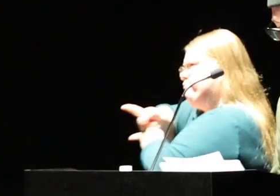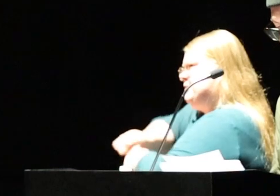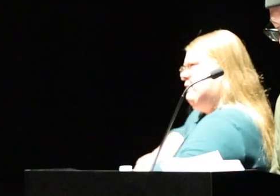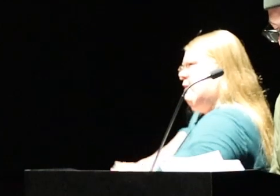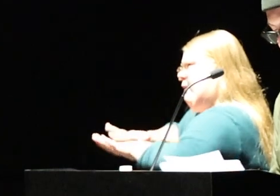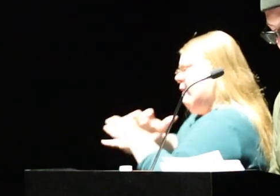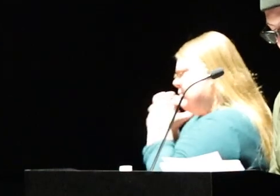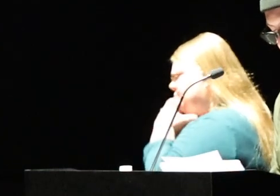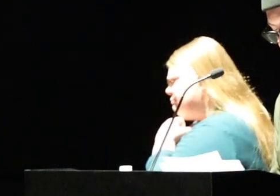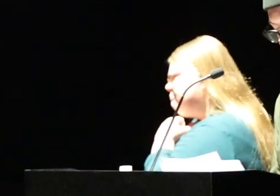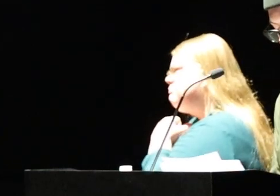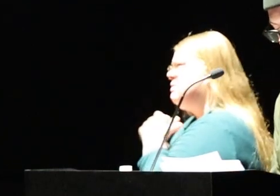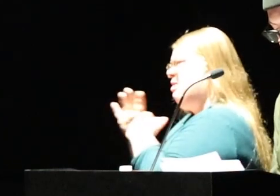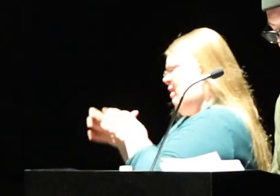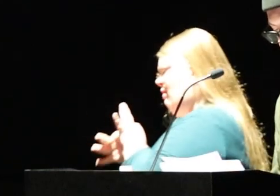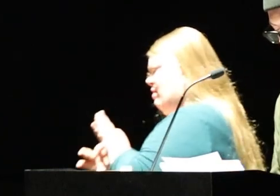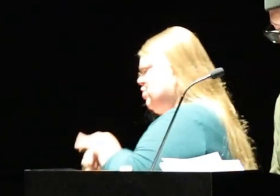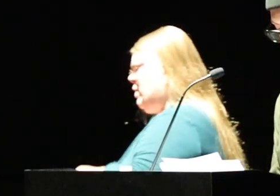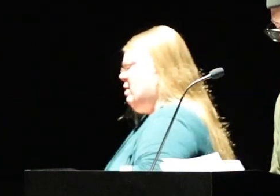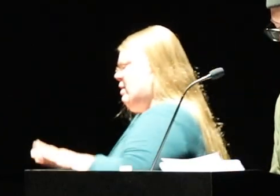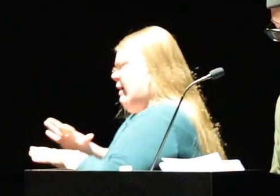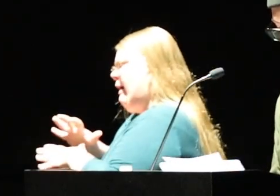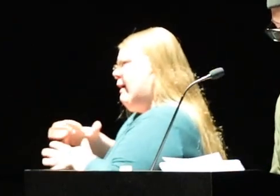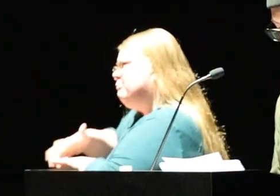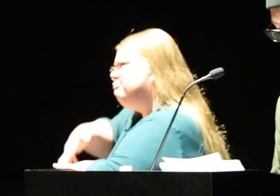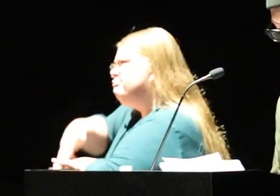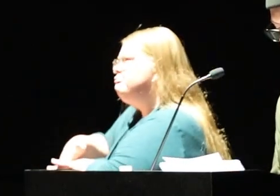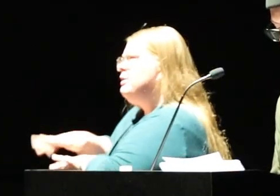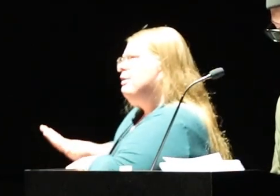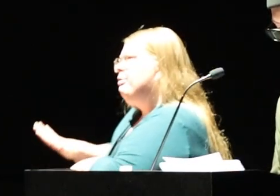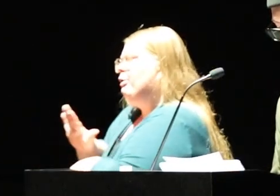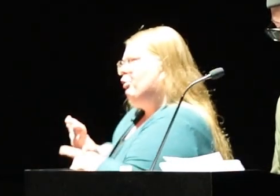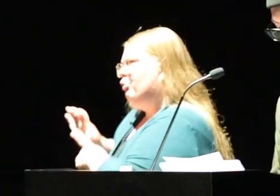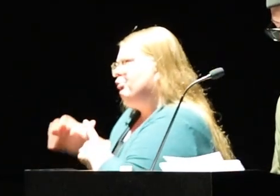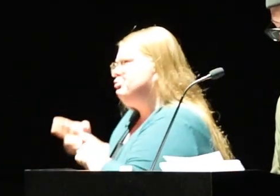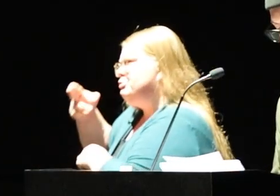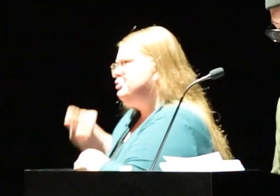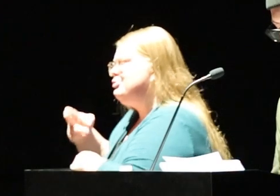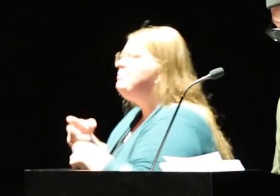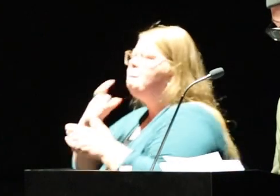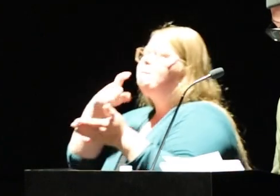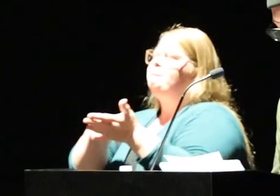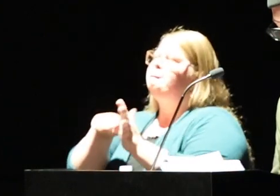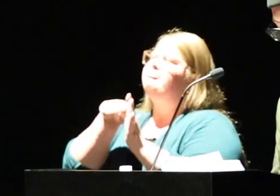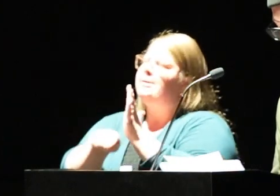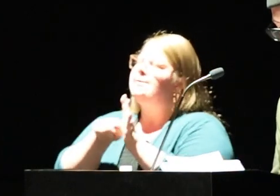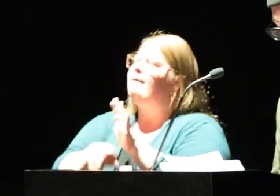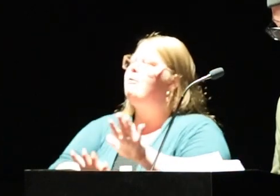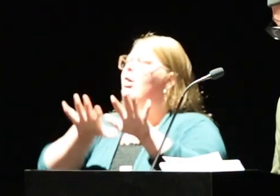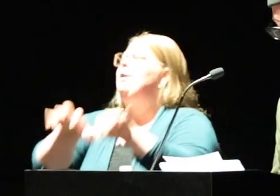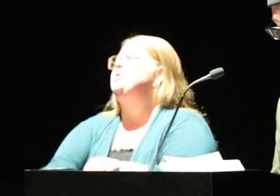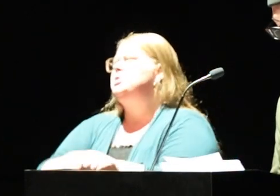is the core of their traditions, cultures, and histories. We recognize the history of genocide, colonization, and assimilation